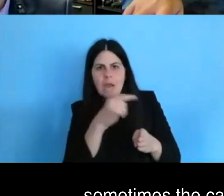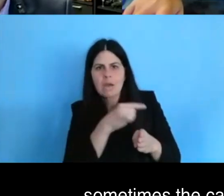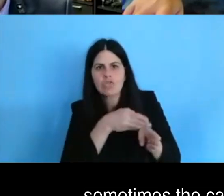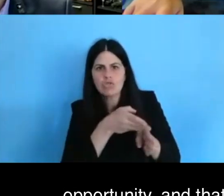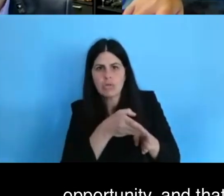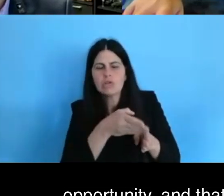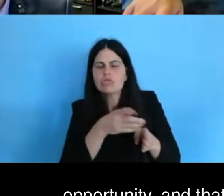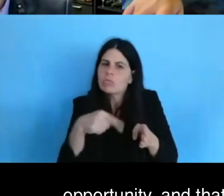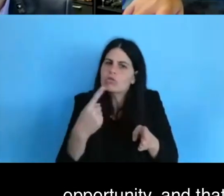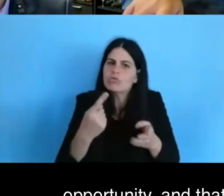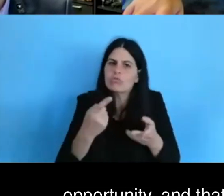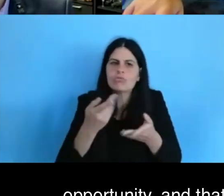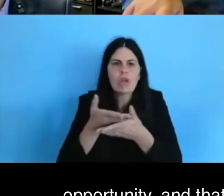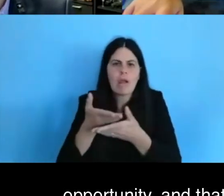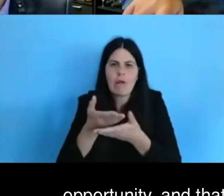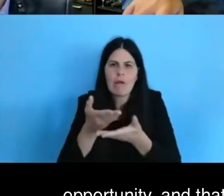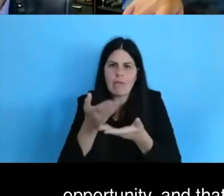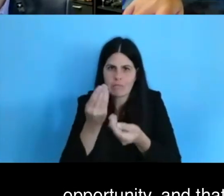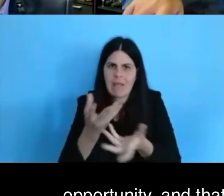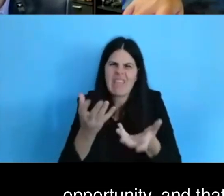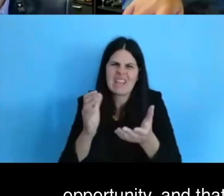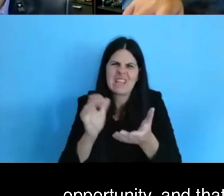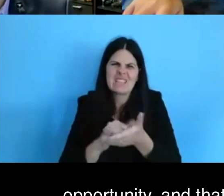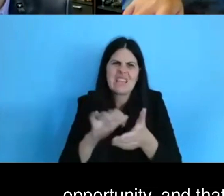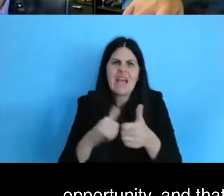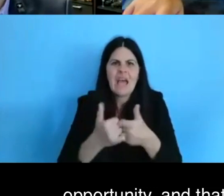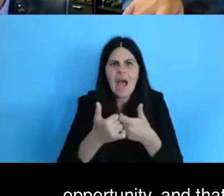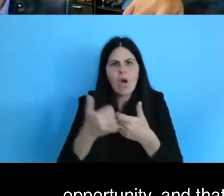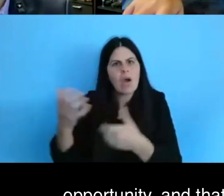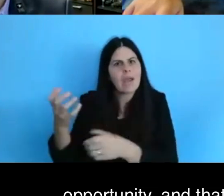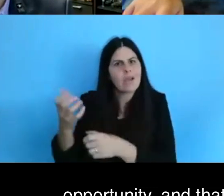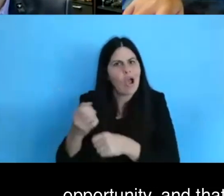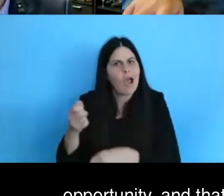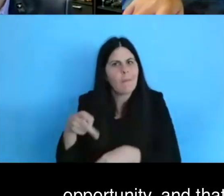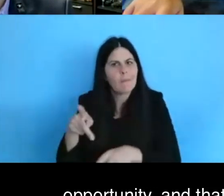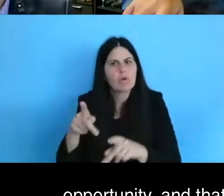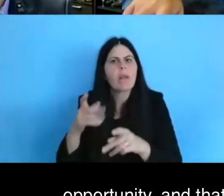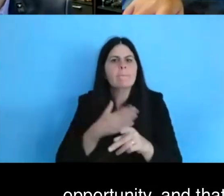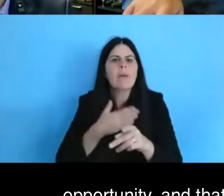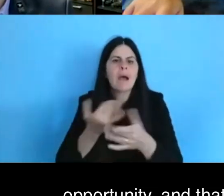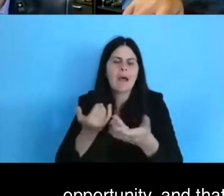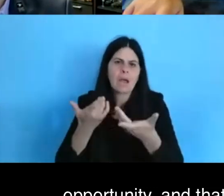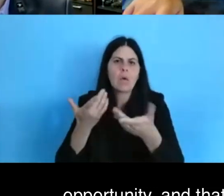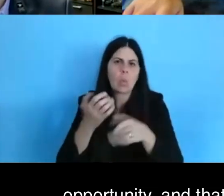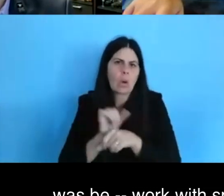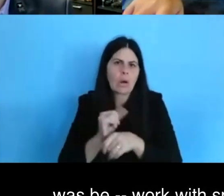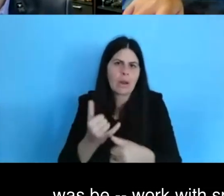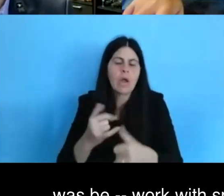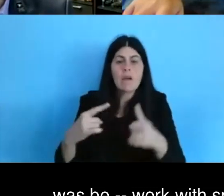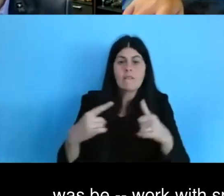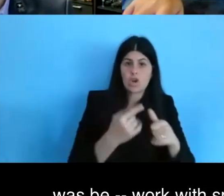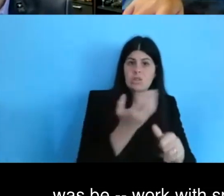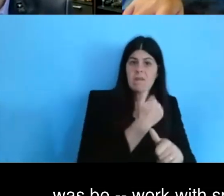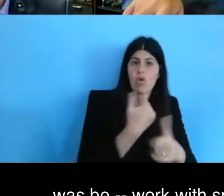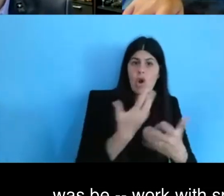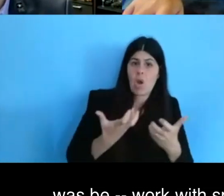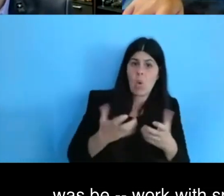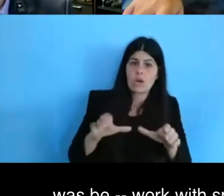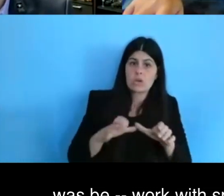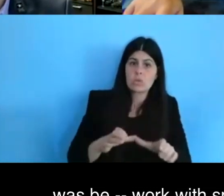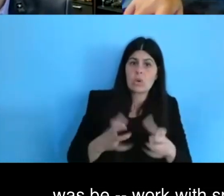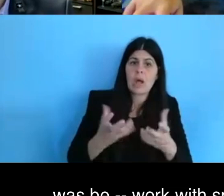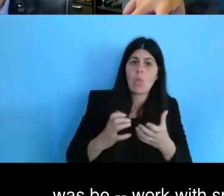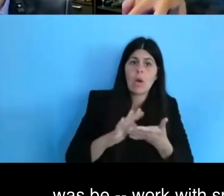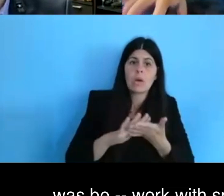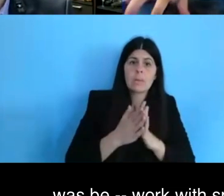where I got my opportunity. And that's how I got into the line of work that I'm in. My original thing I wanted to do was work